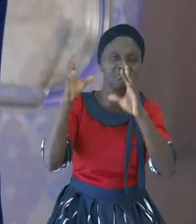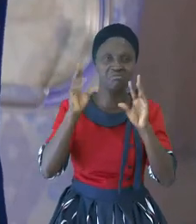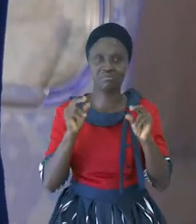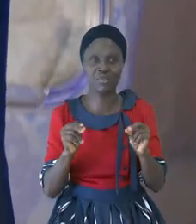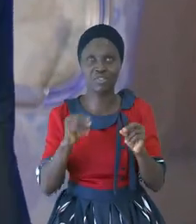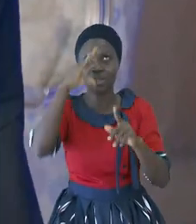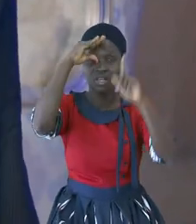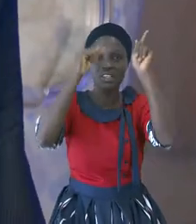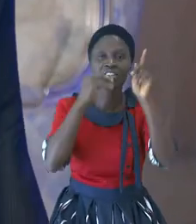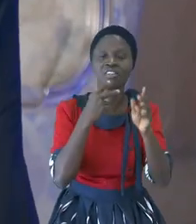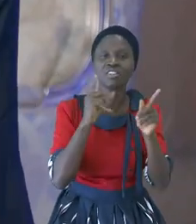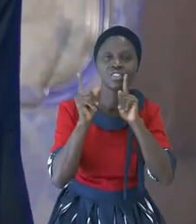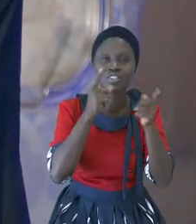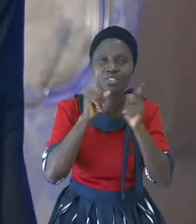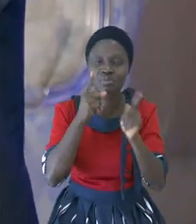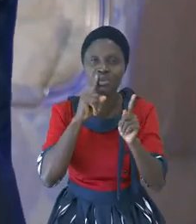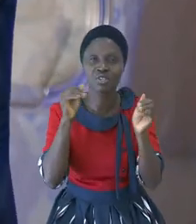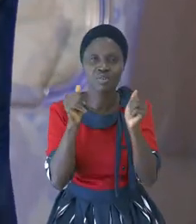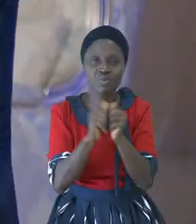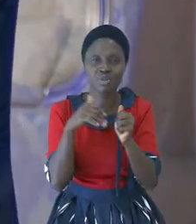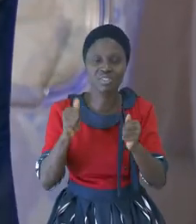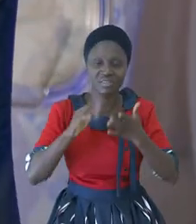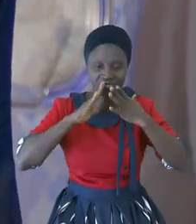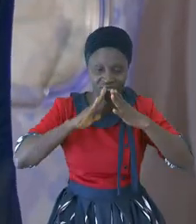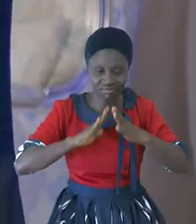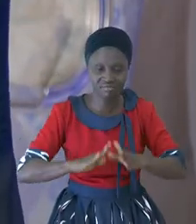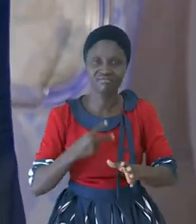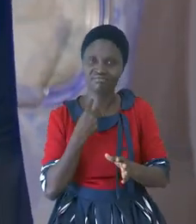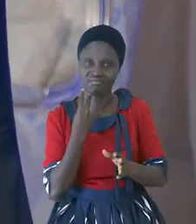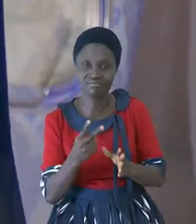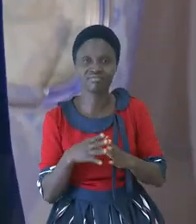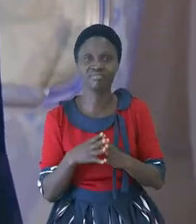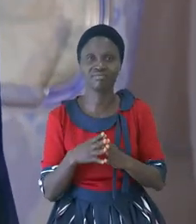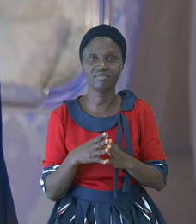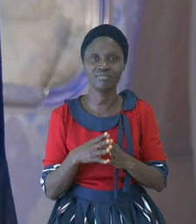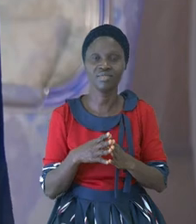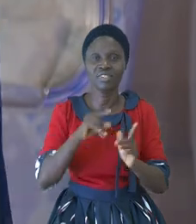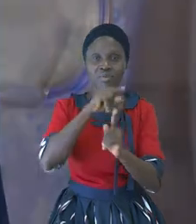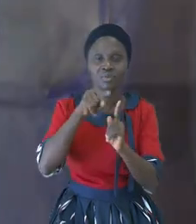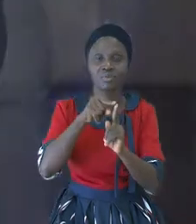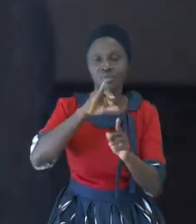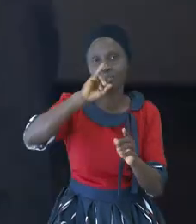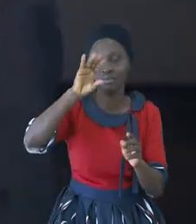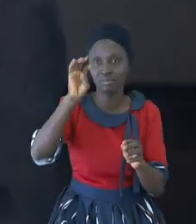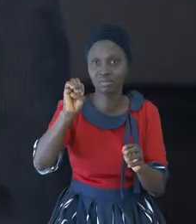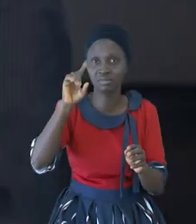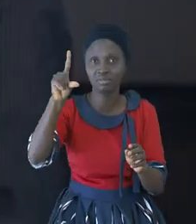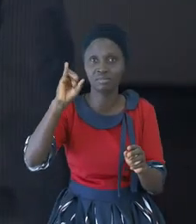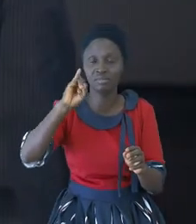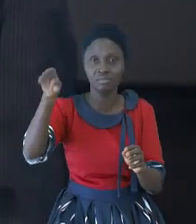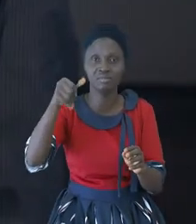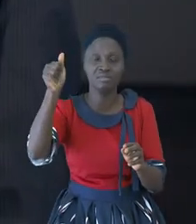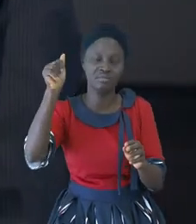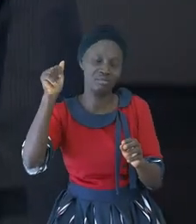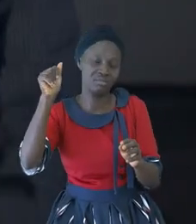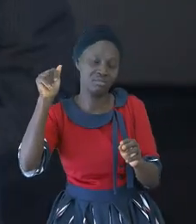God said, Elijah, what are you doing here? He knew who was asking the question, and he answered. When he speaks,